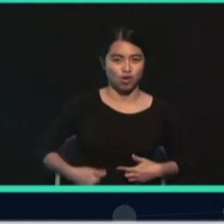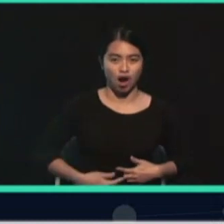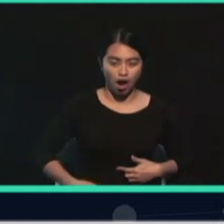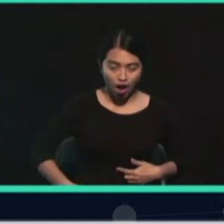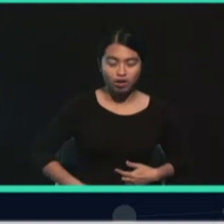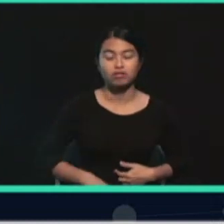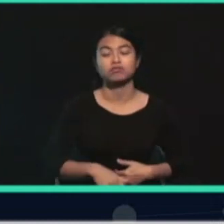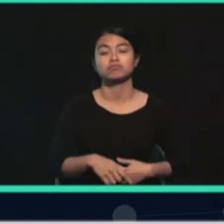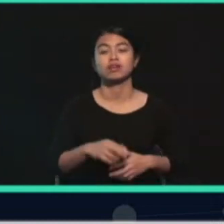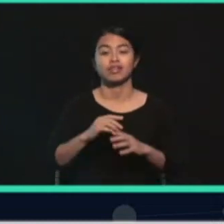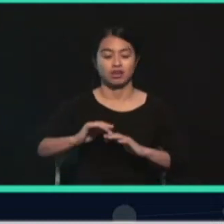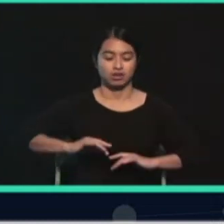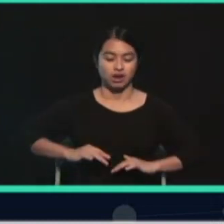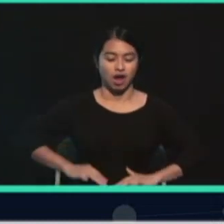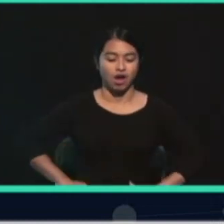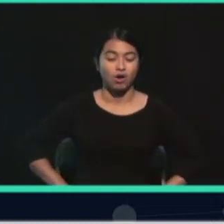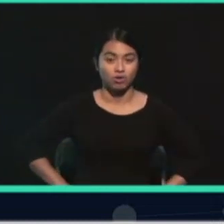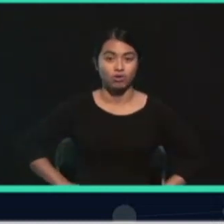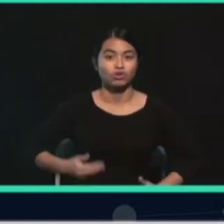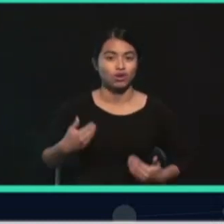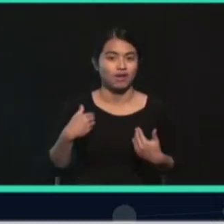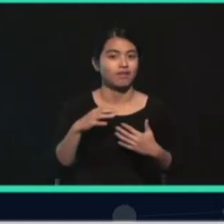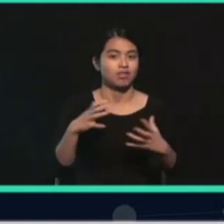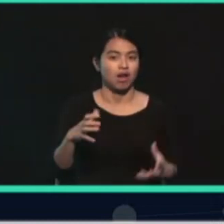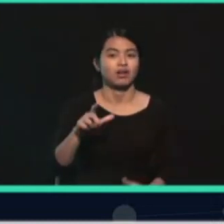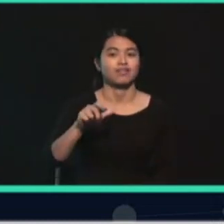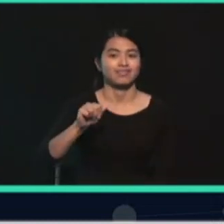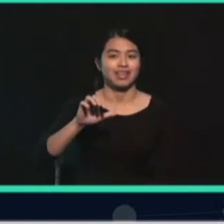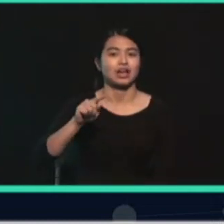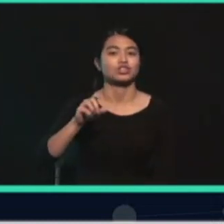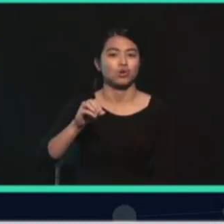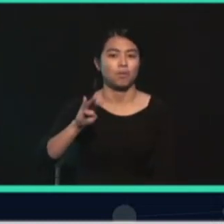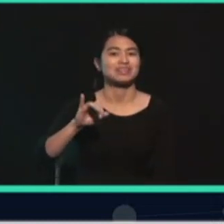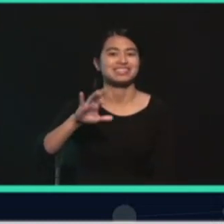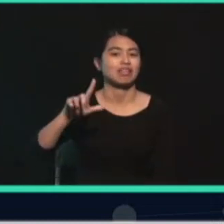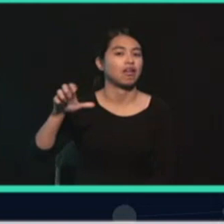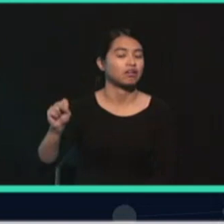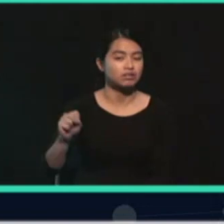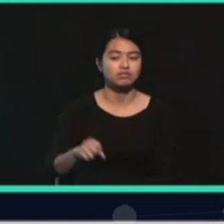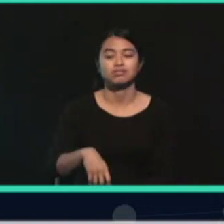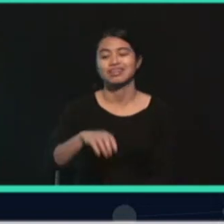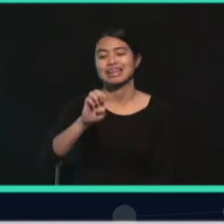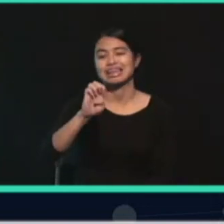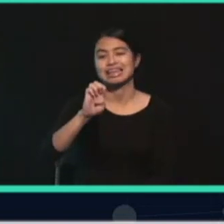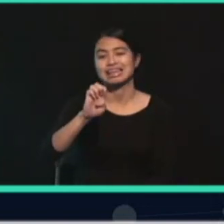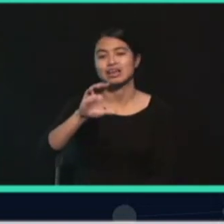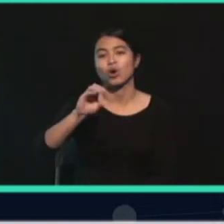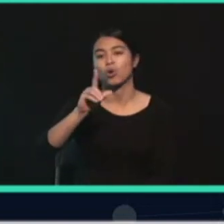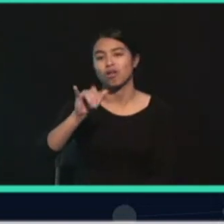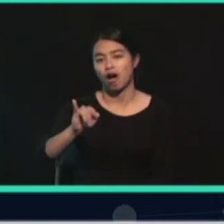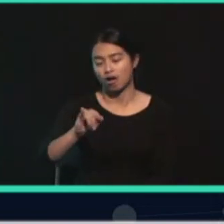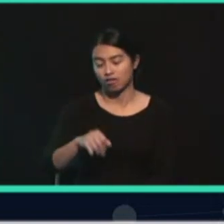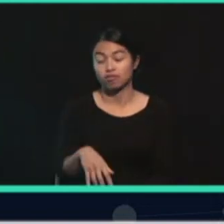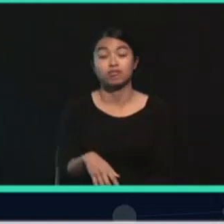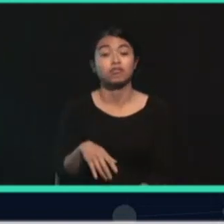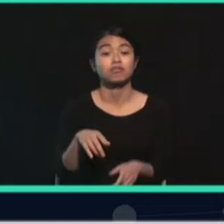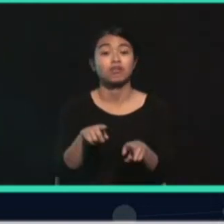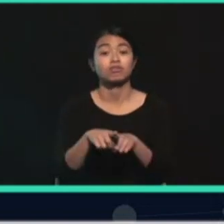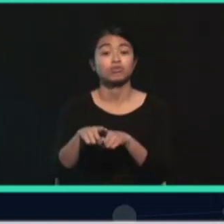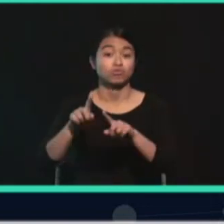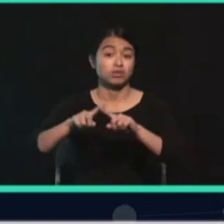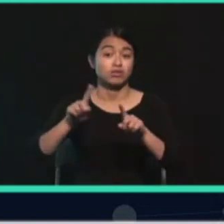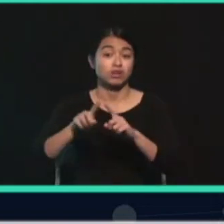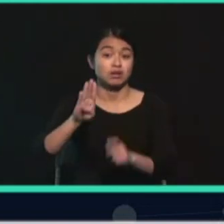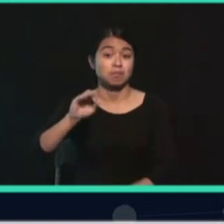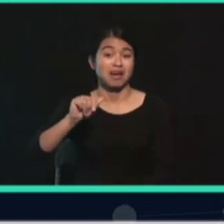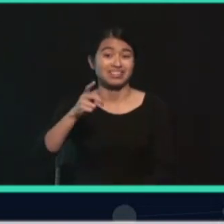and then you go all the way down here with a lot of Lactobacillus and E. coli and Bacteroides. And you also have different bacteria in